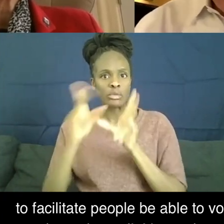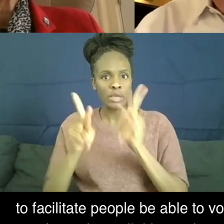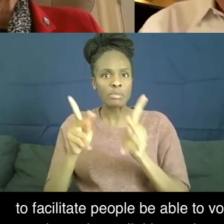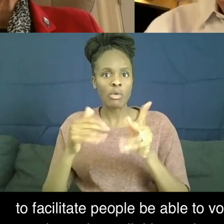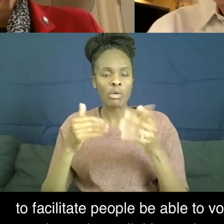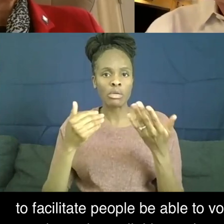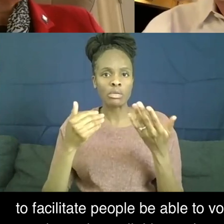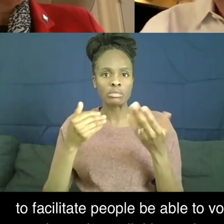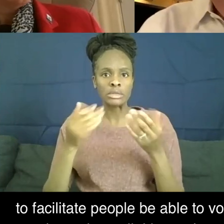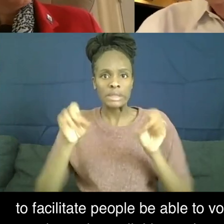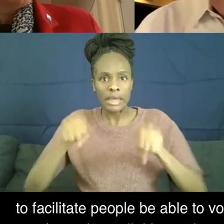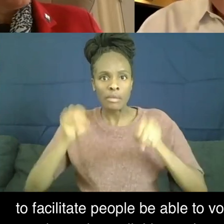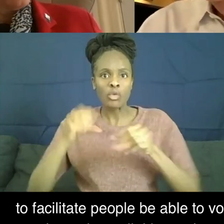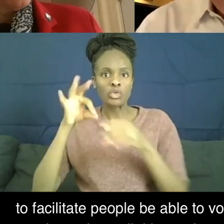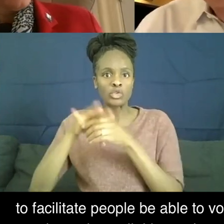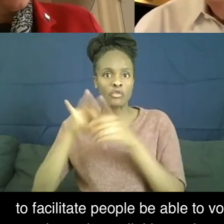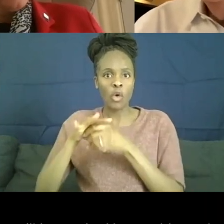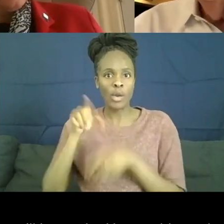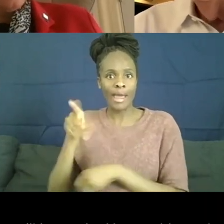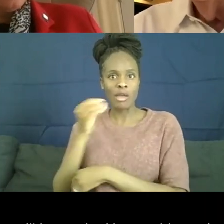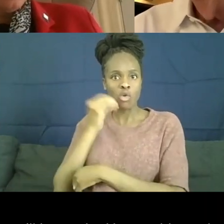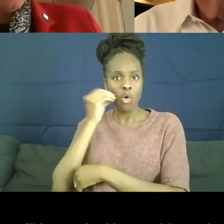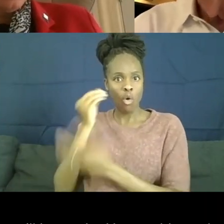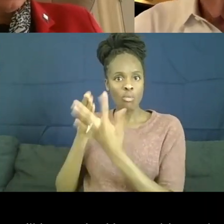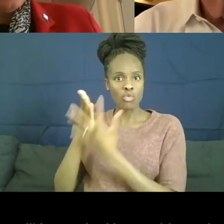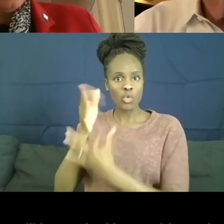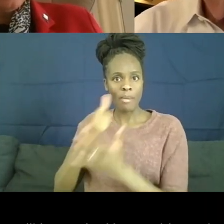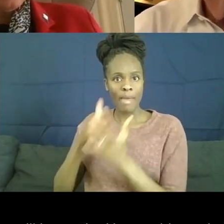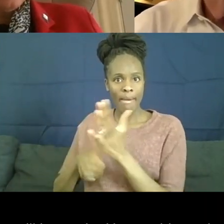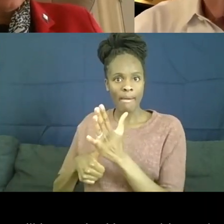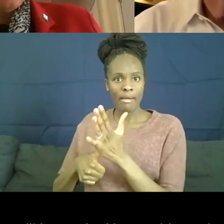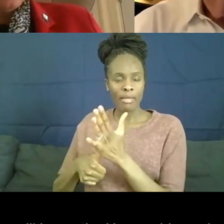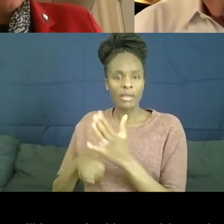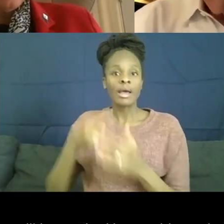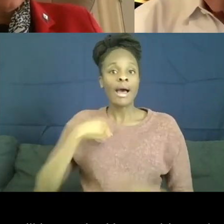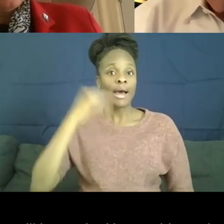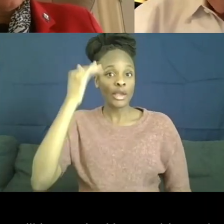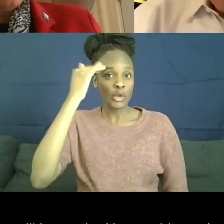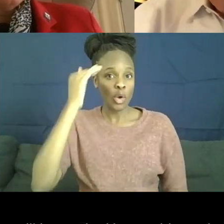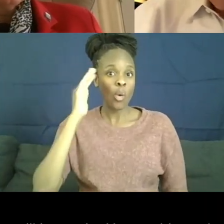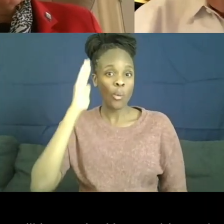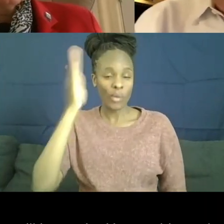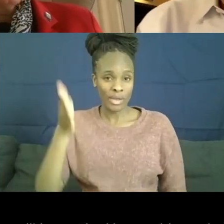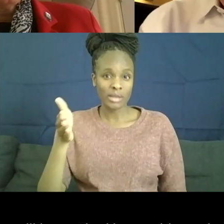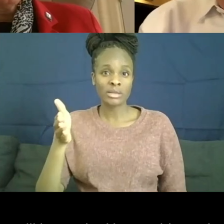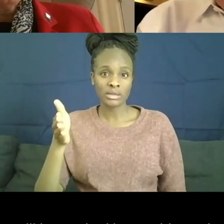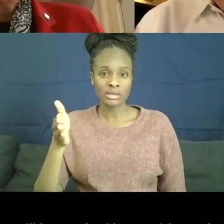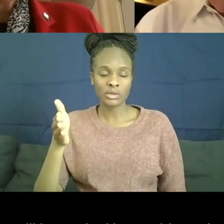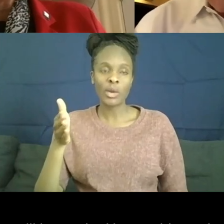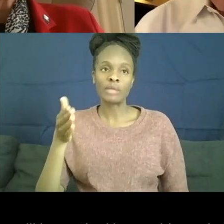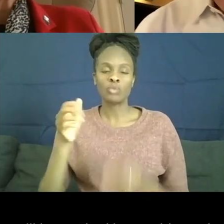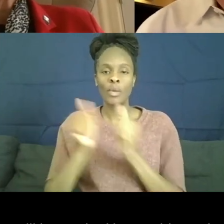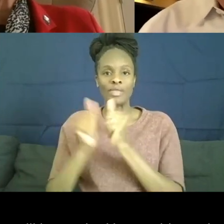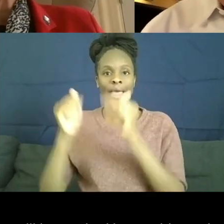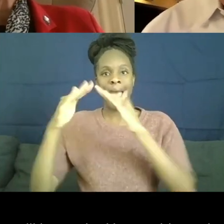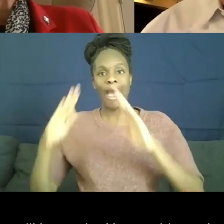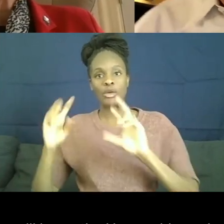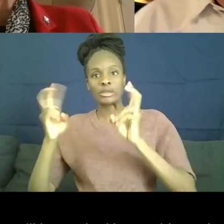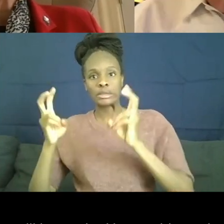by mail. Um, I know, I know there are, you know, that there will be, um, on the house side, you know,